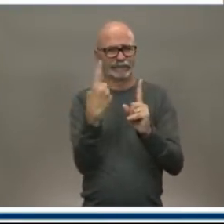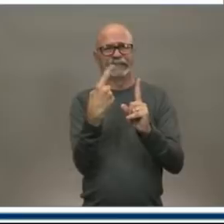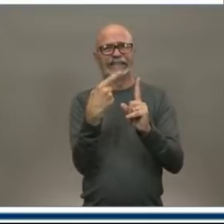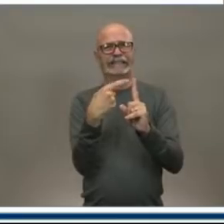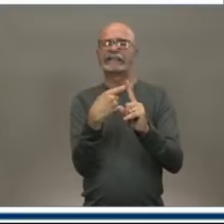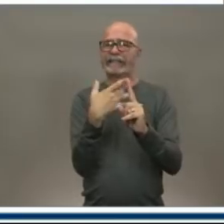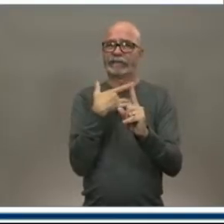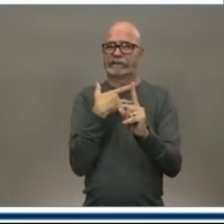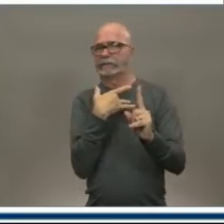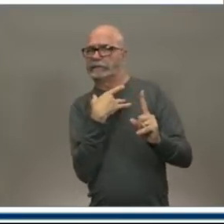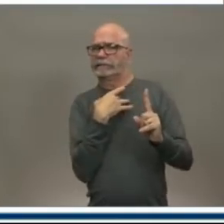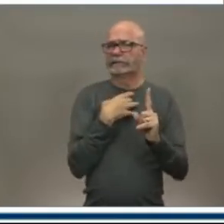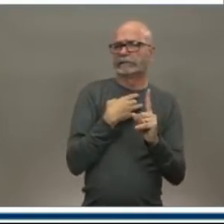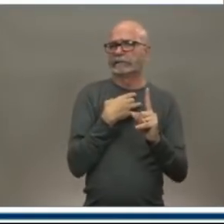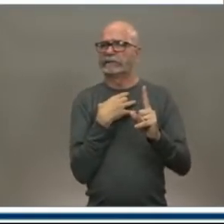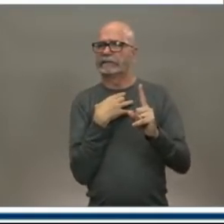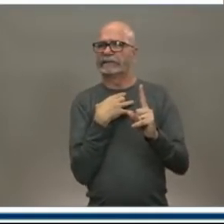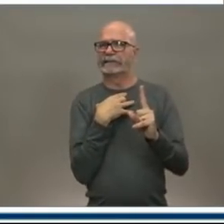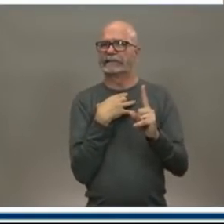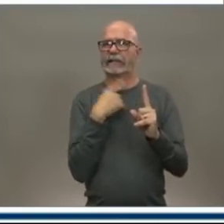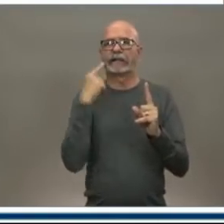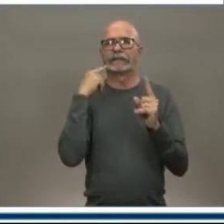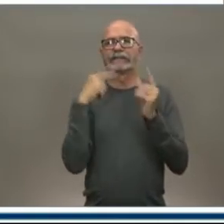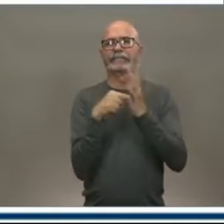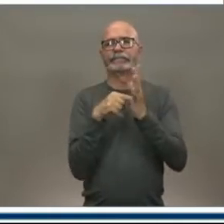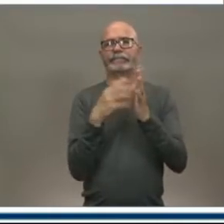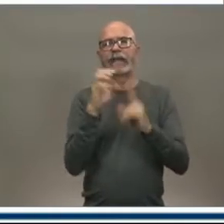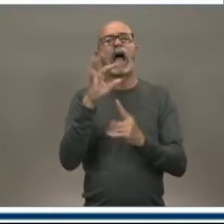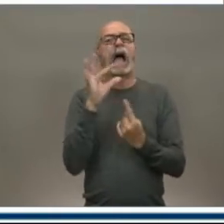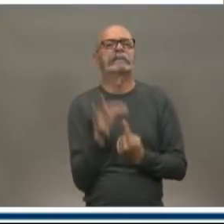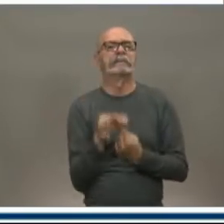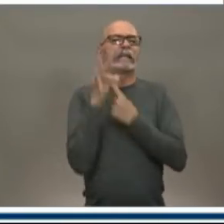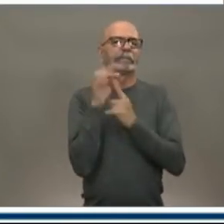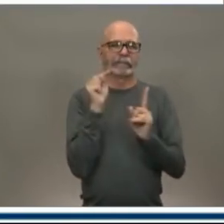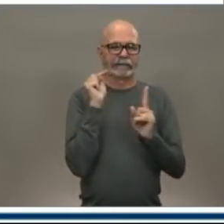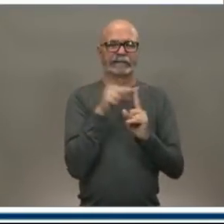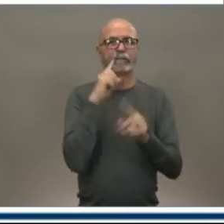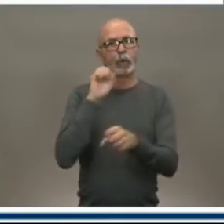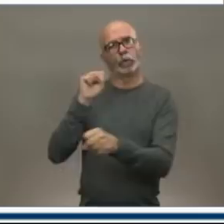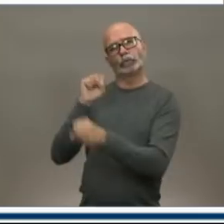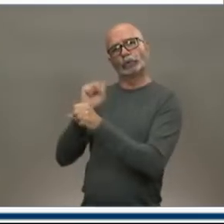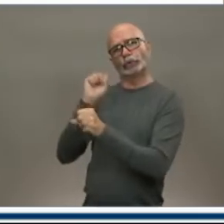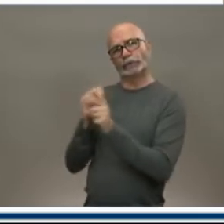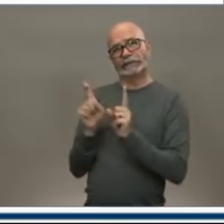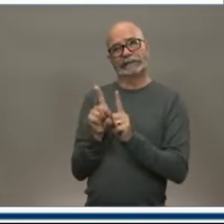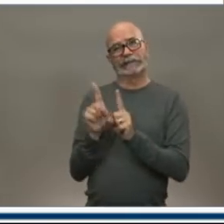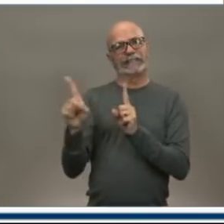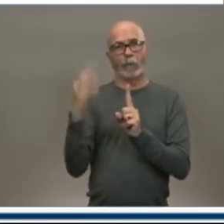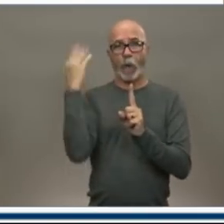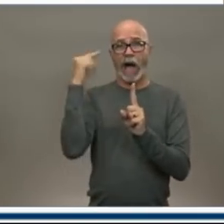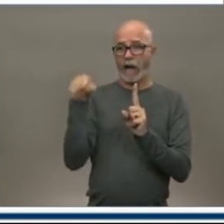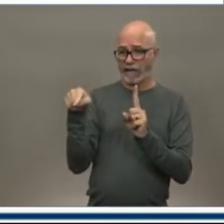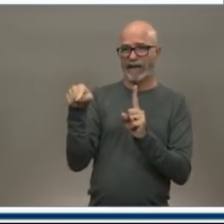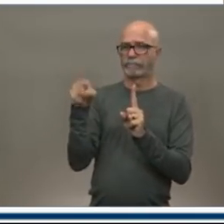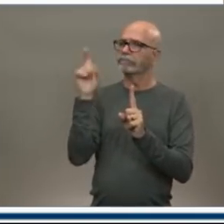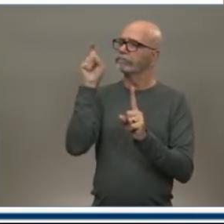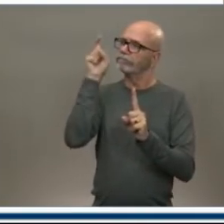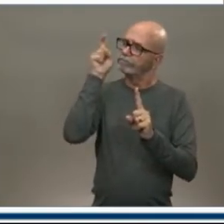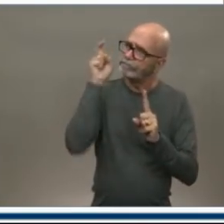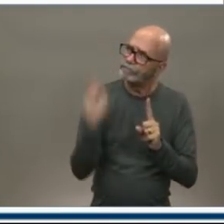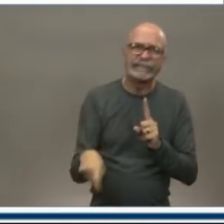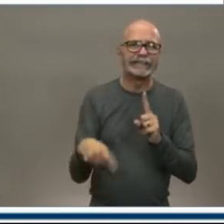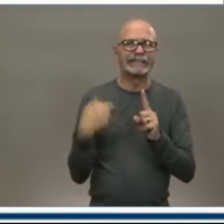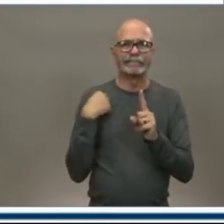was exempted because of their part of it, their profession, that they're part of the essential movement of people and goods